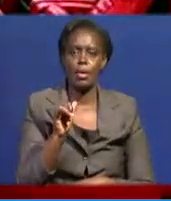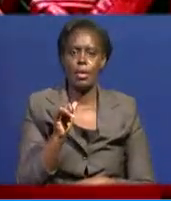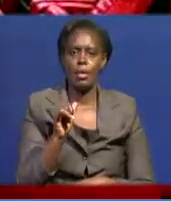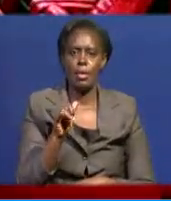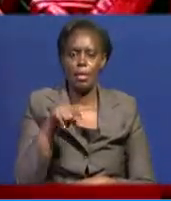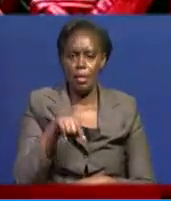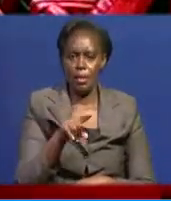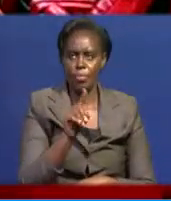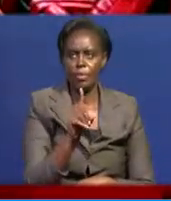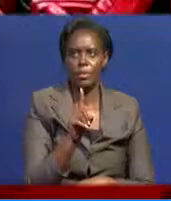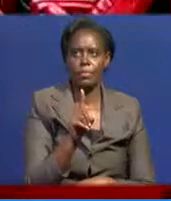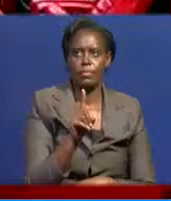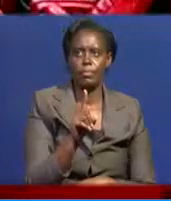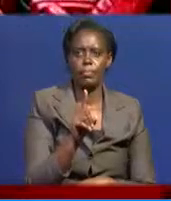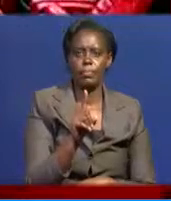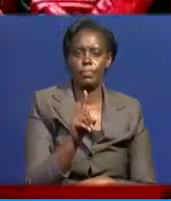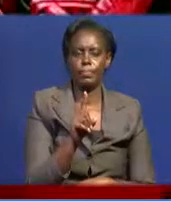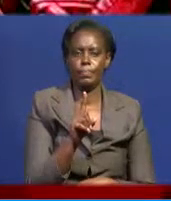of course,